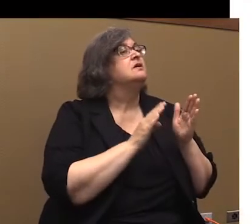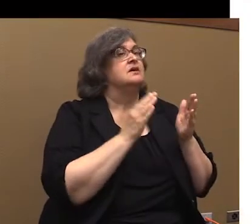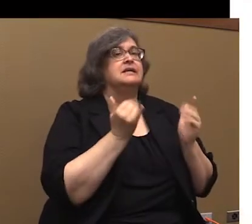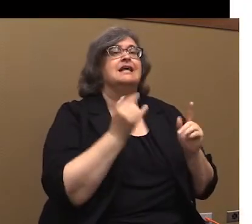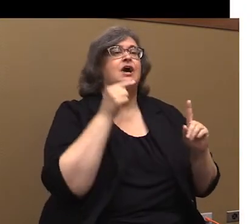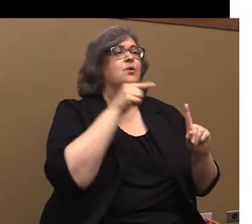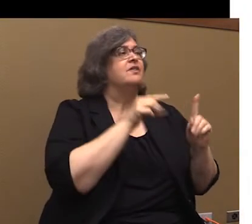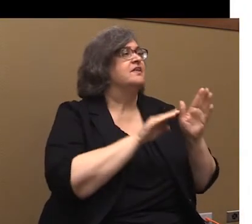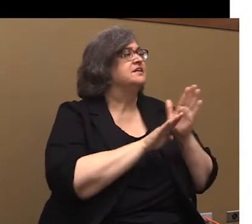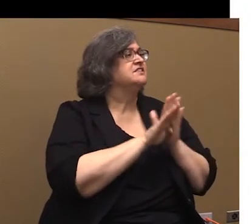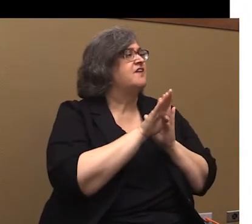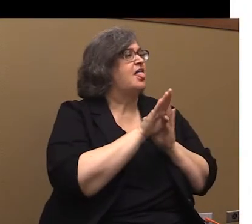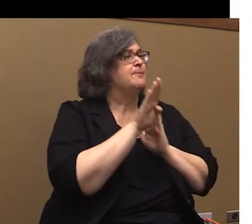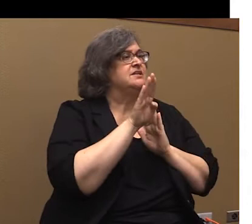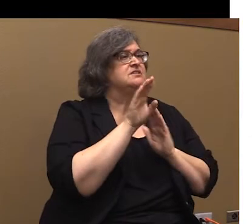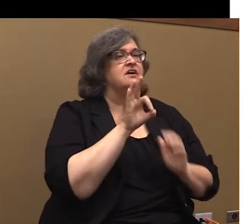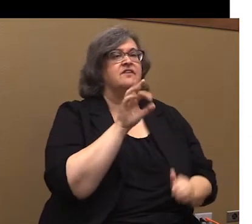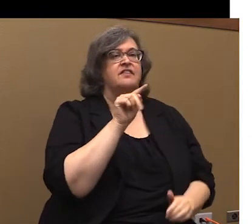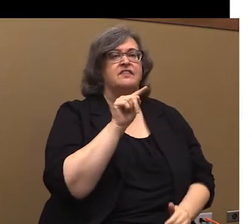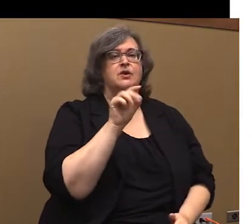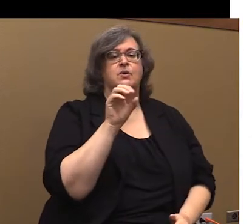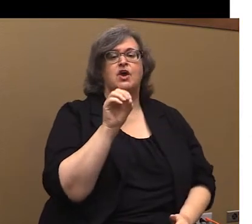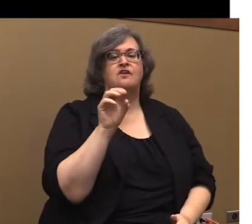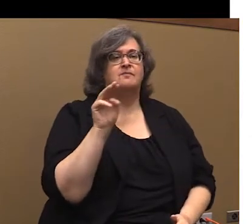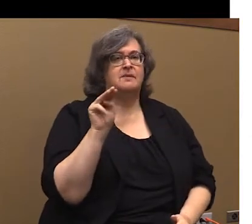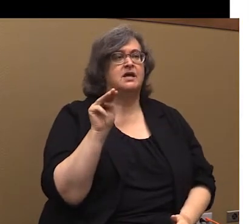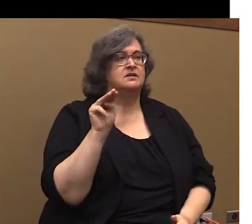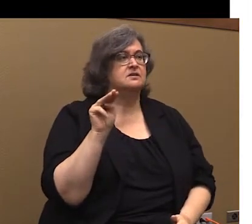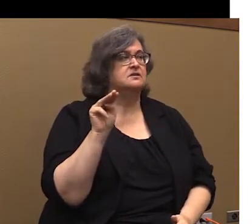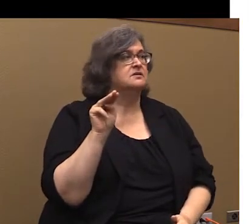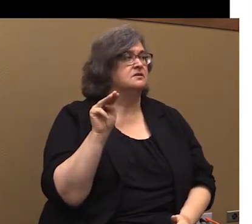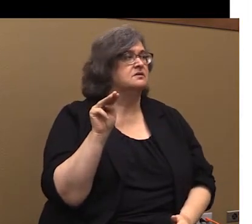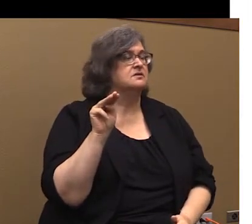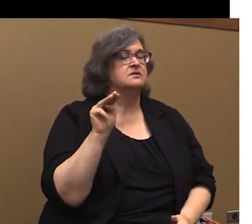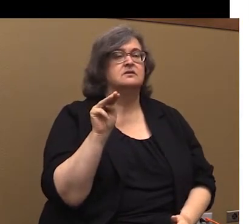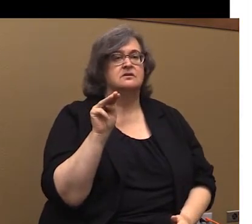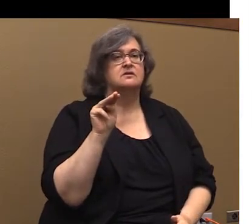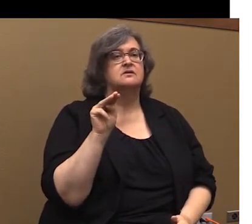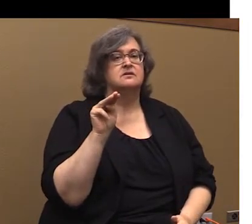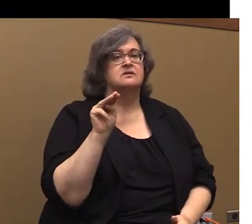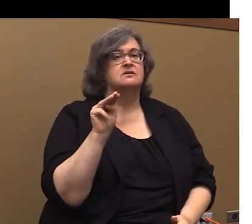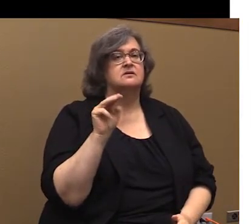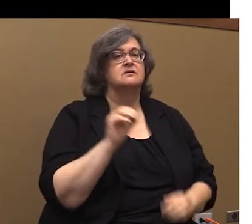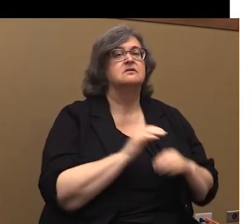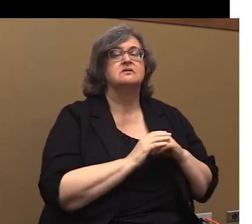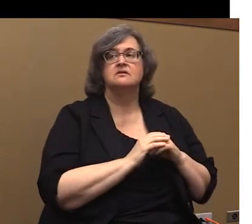the development of theory of mind, that